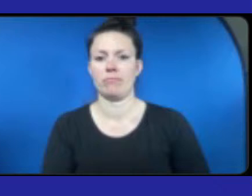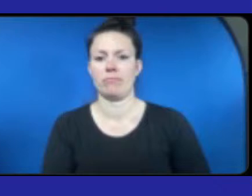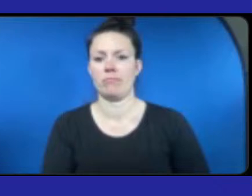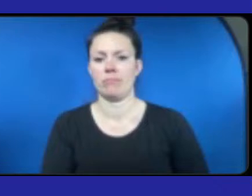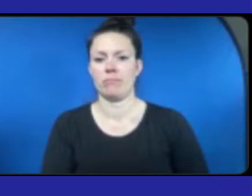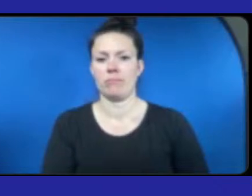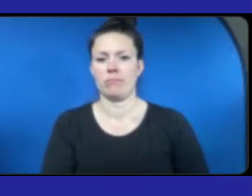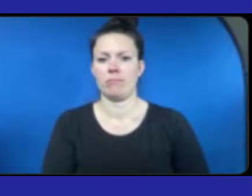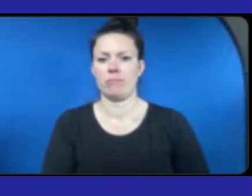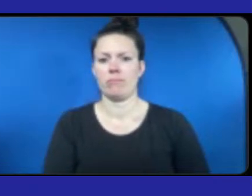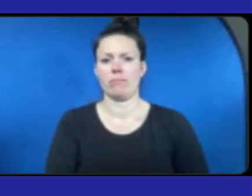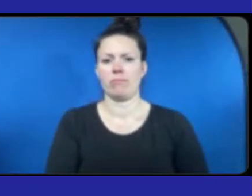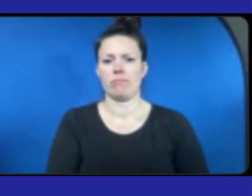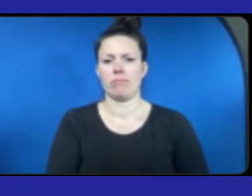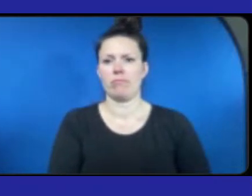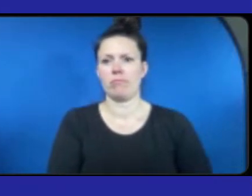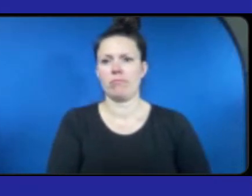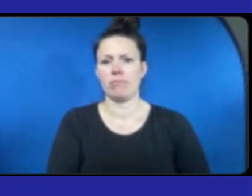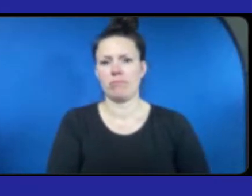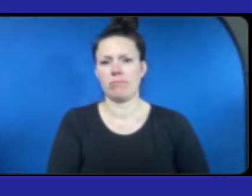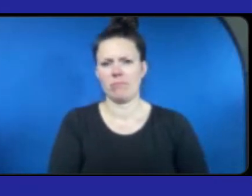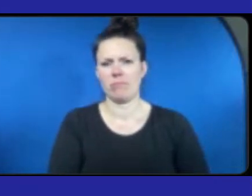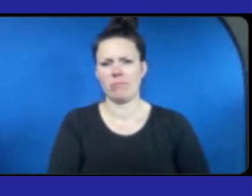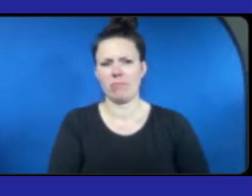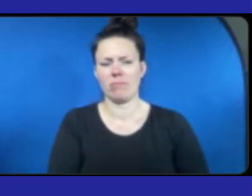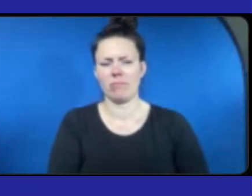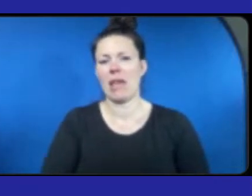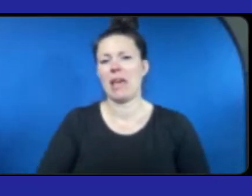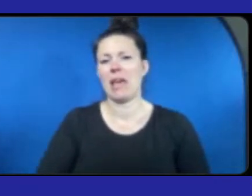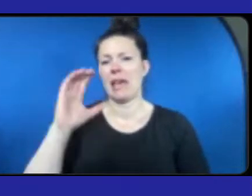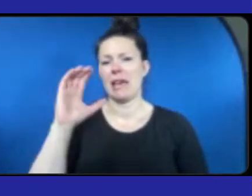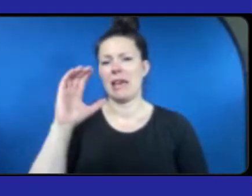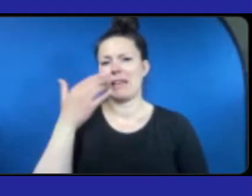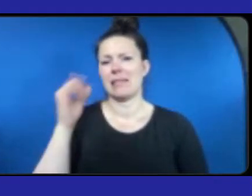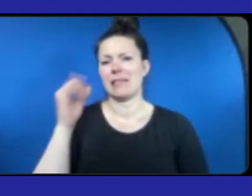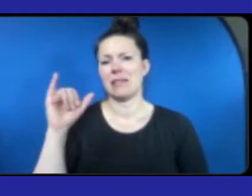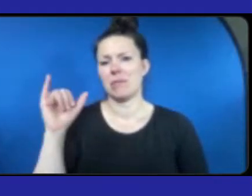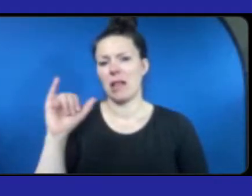Sorry. It seems that